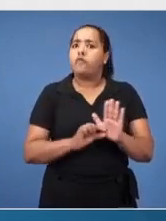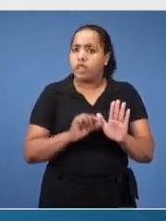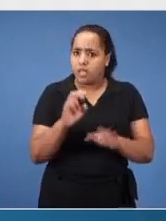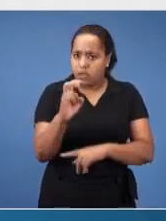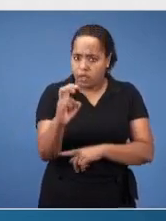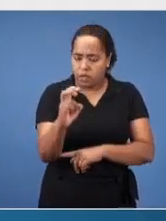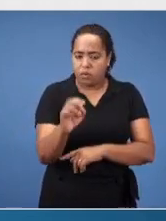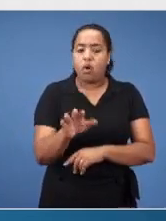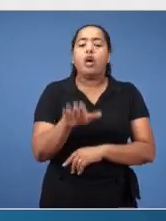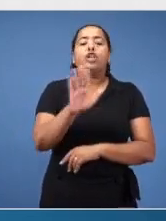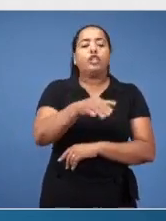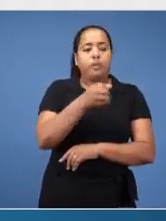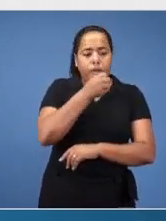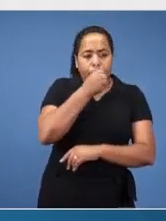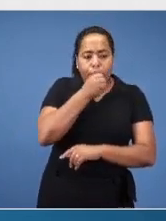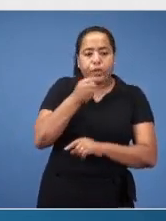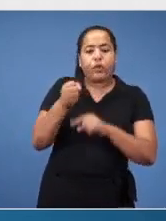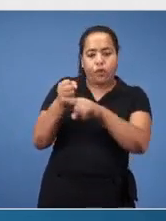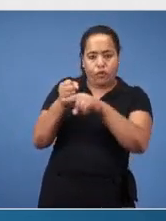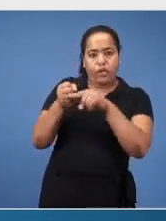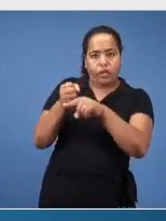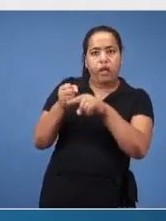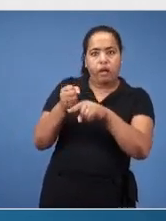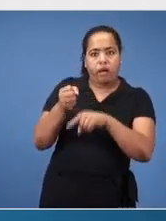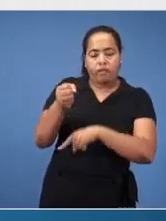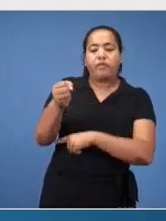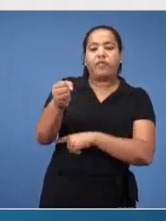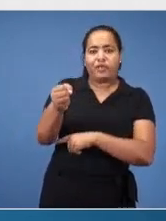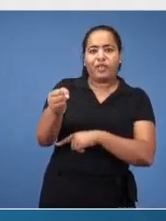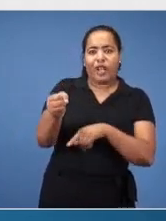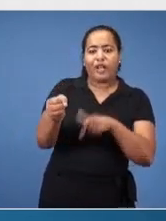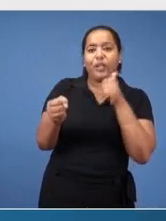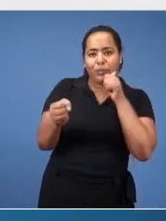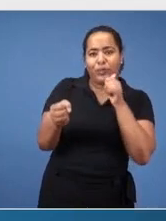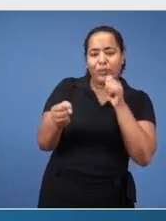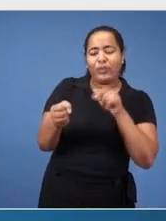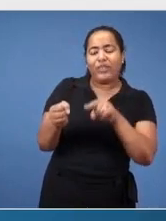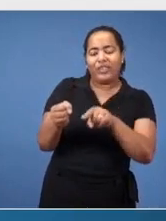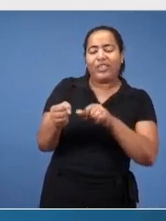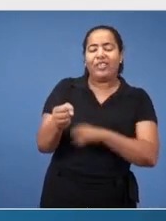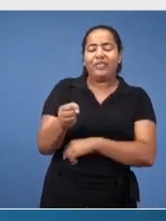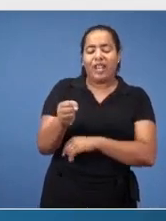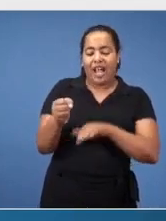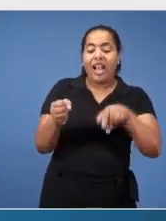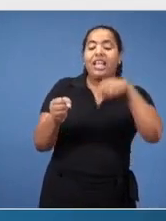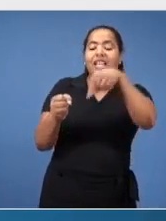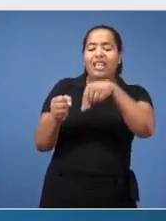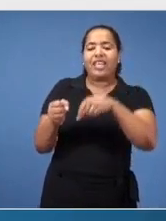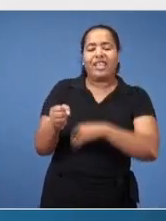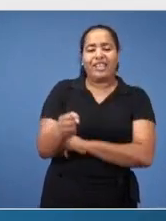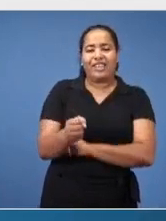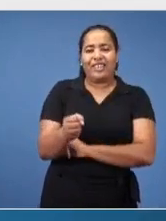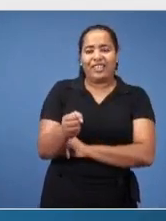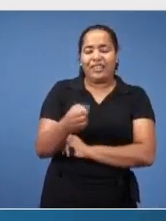Verse? So microphone in your mouth. Yeah, okay.